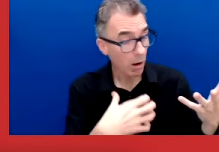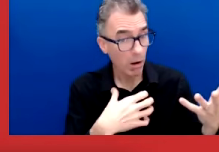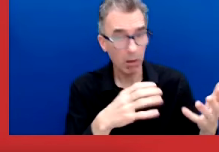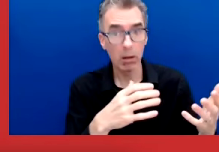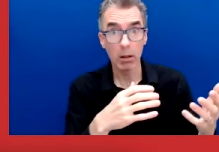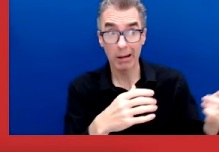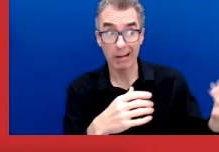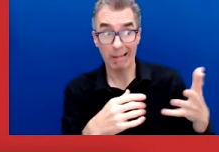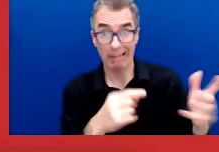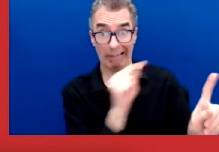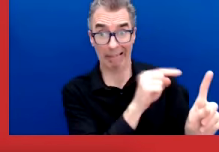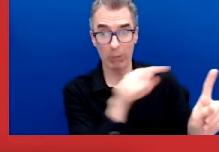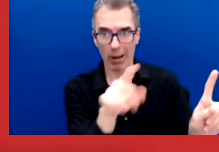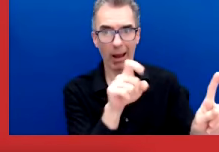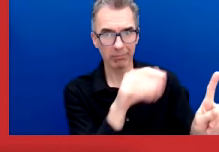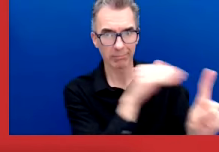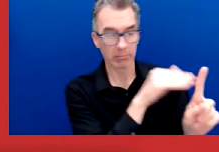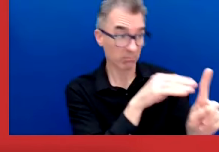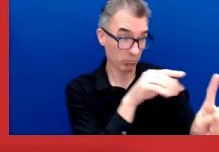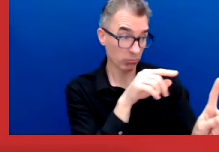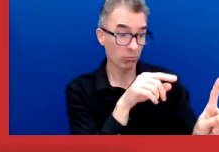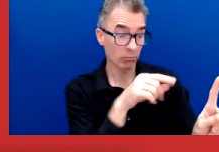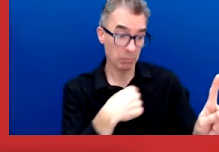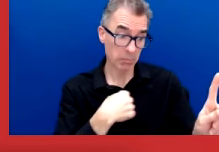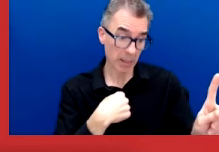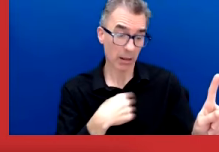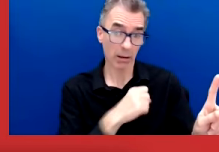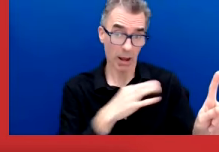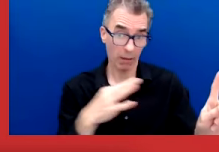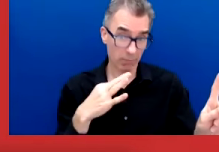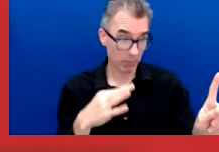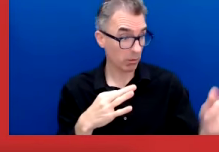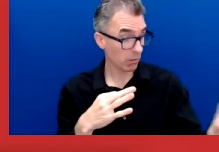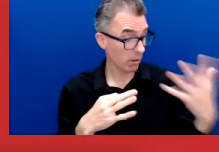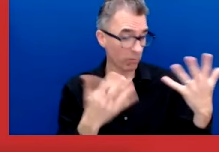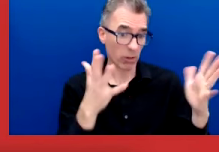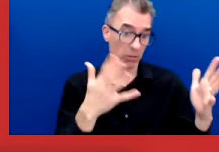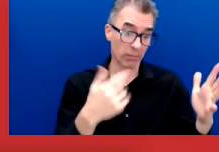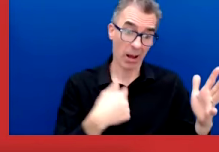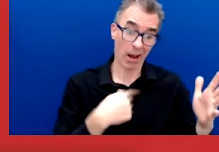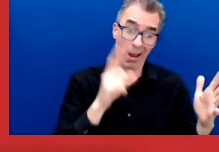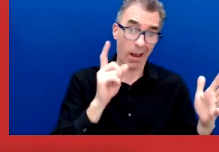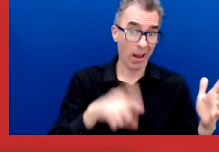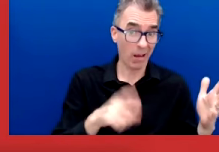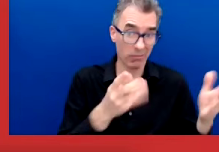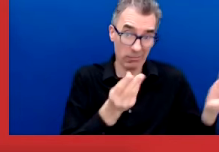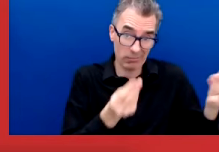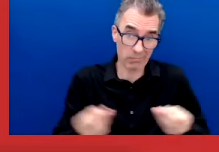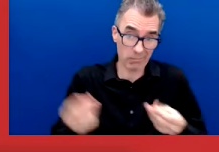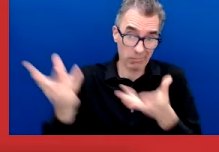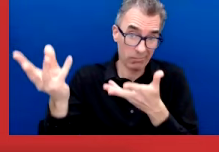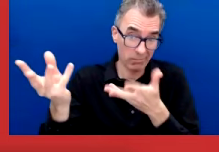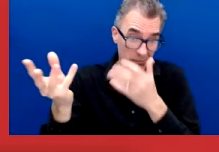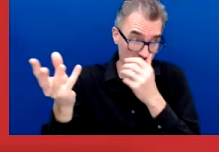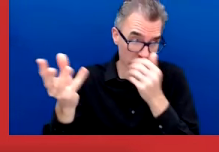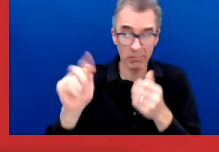you of the complaint that you are a responsible employee and you're required to report what you are being told to